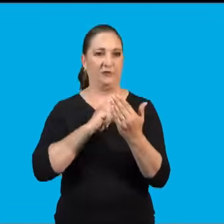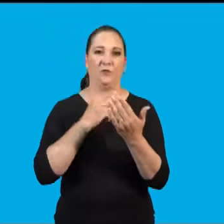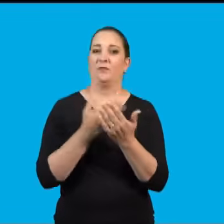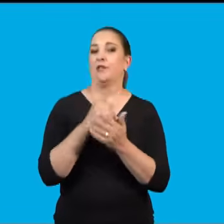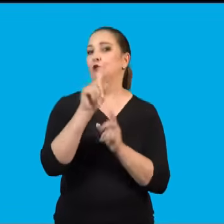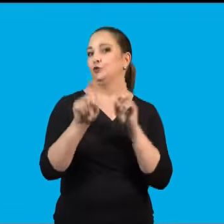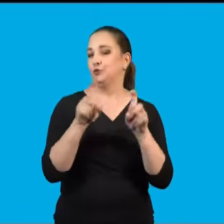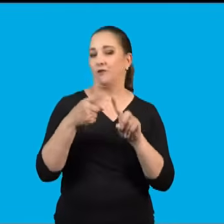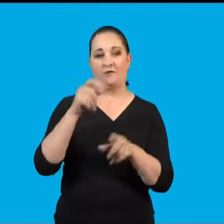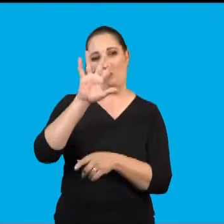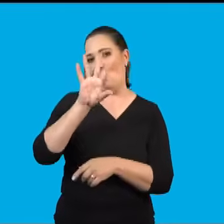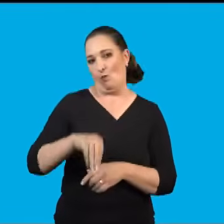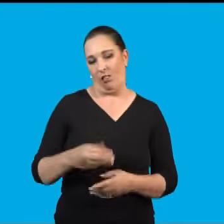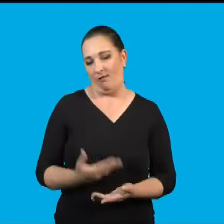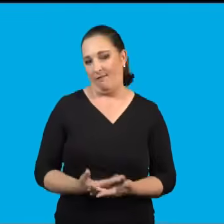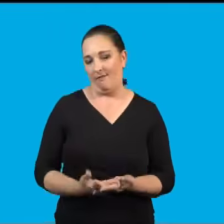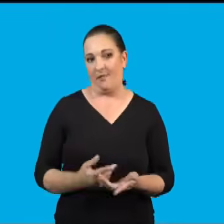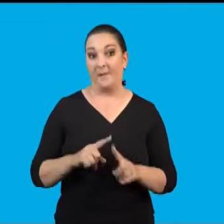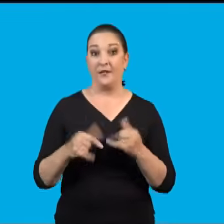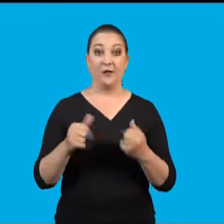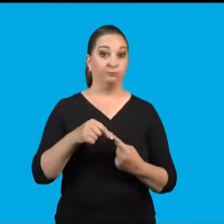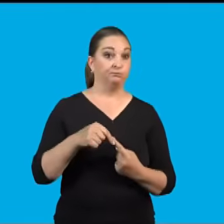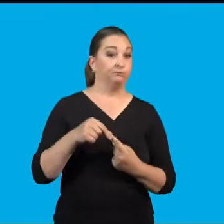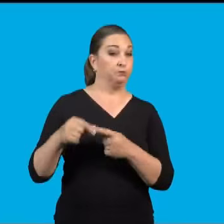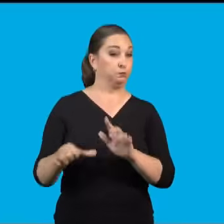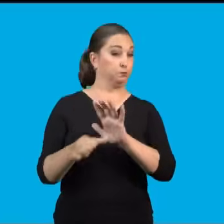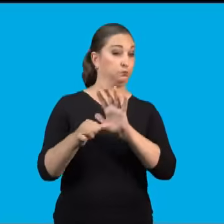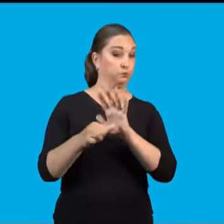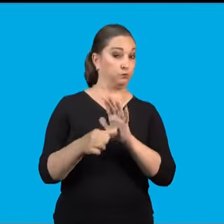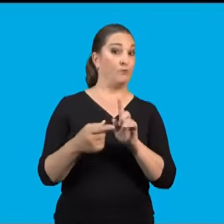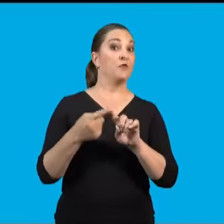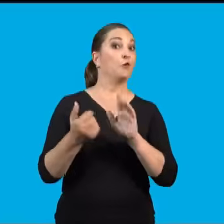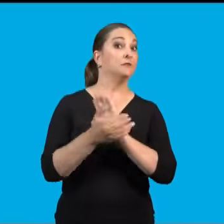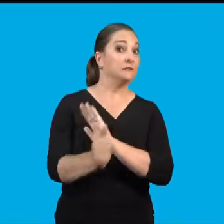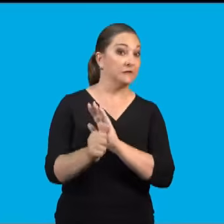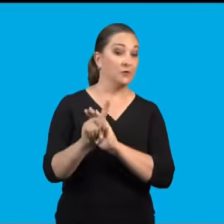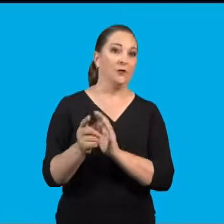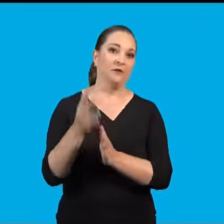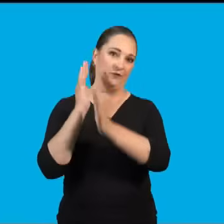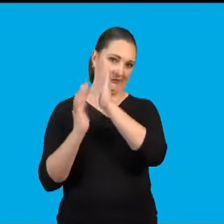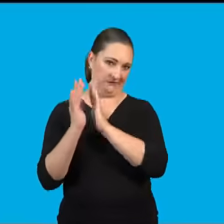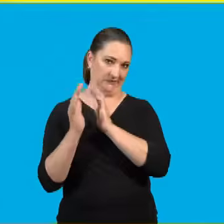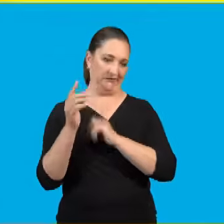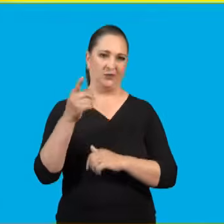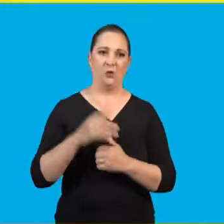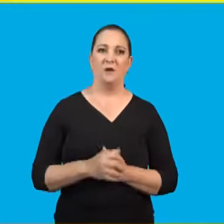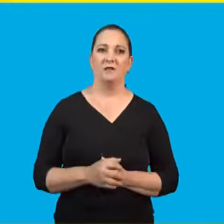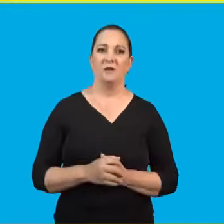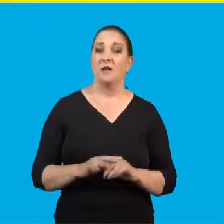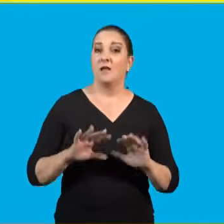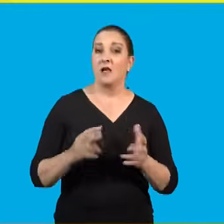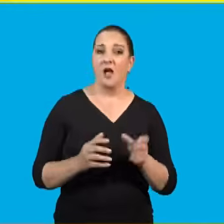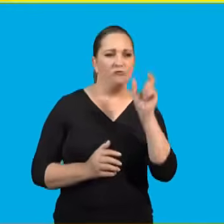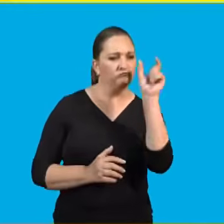any of those sub-themes. There are also essential skills that are for history that we will be looking at today,